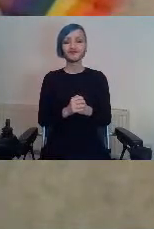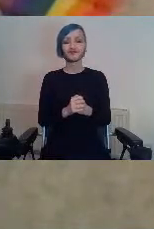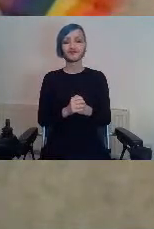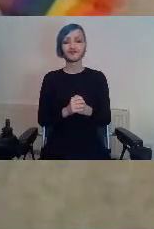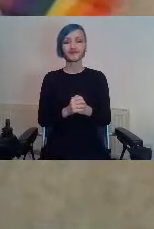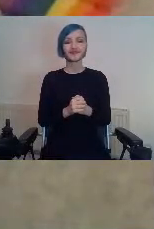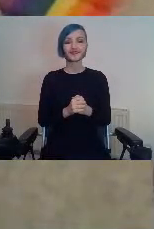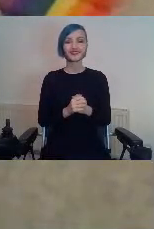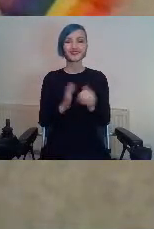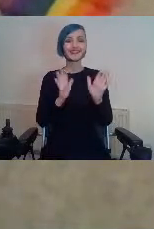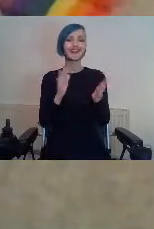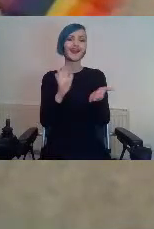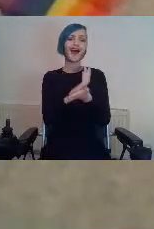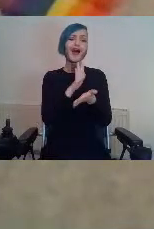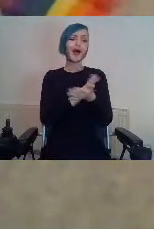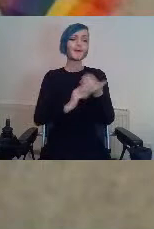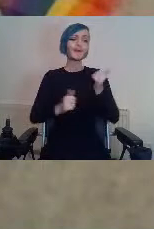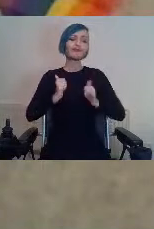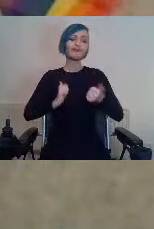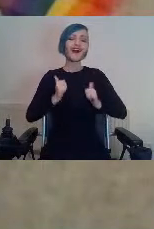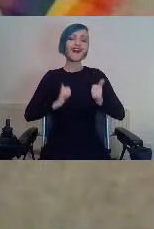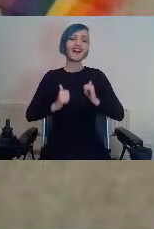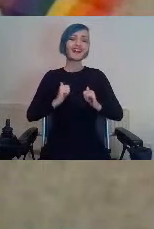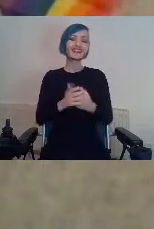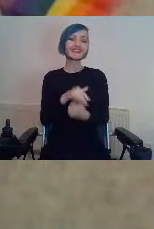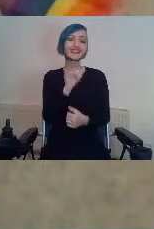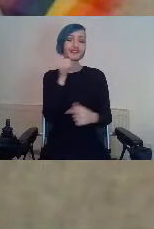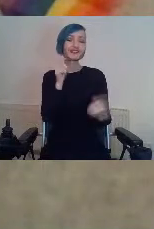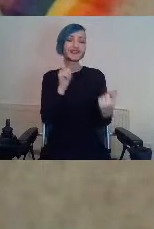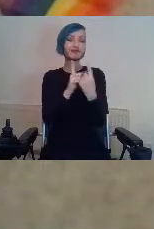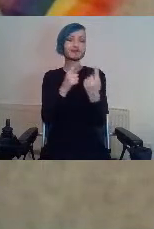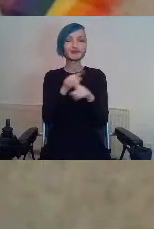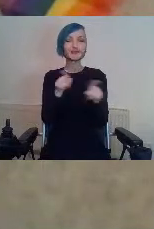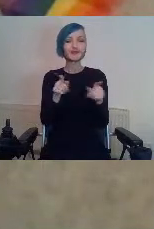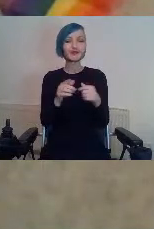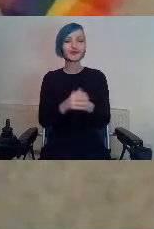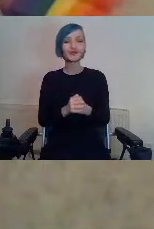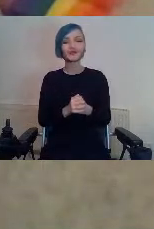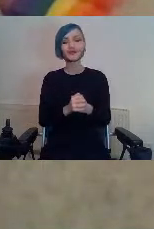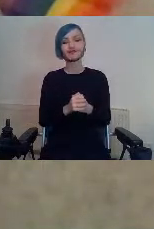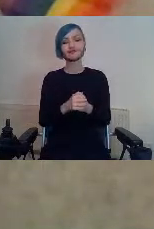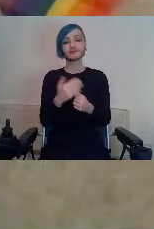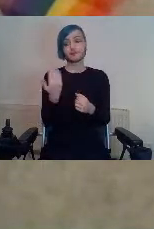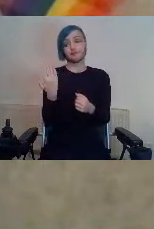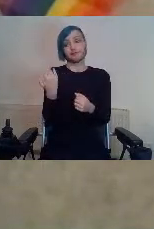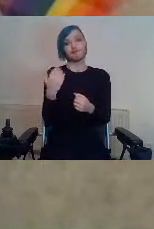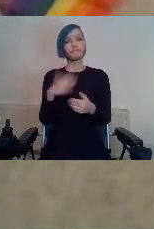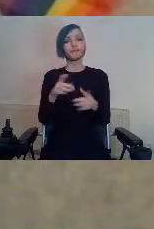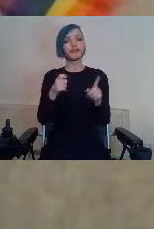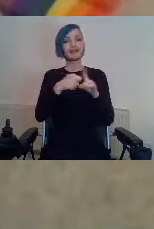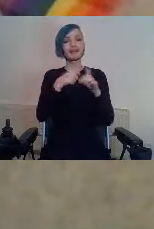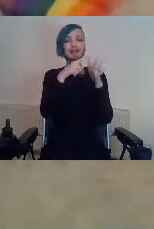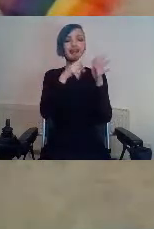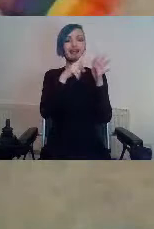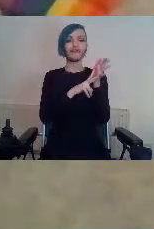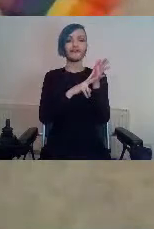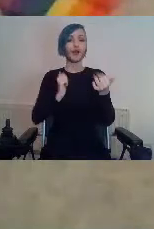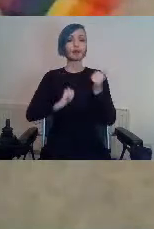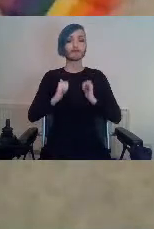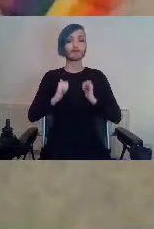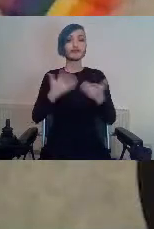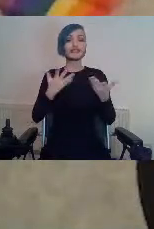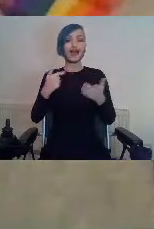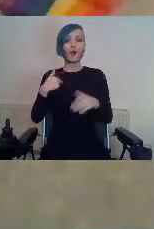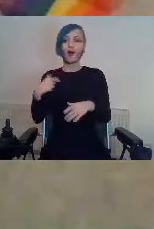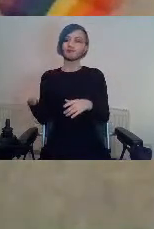Happy Pride. Nice to meet you. We just celebrated Kiev Pride, and now I'm in London Pride,